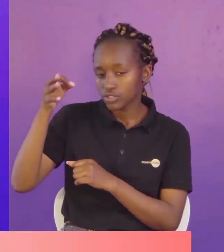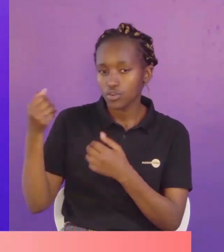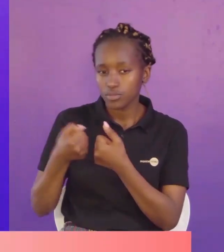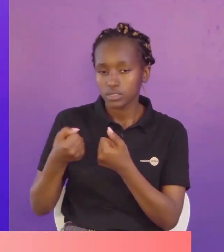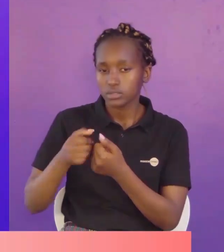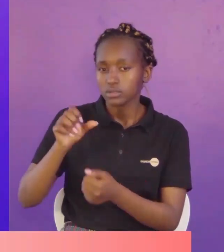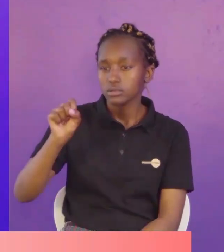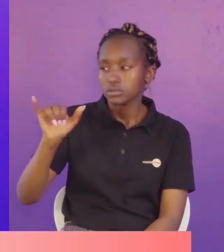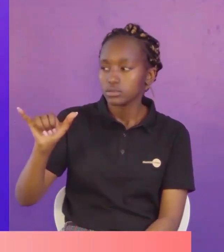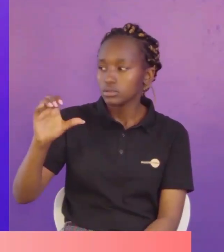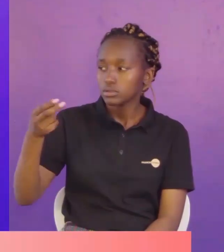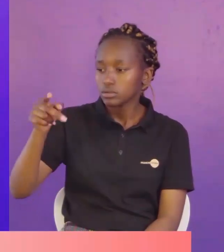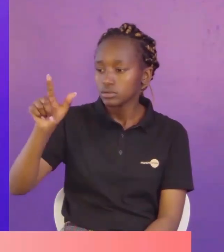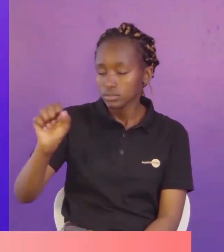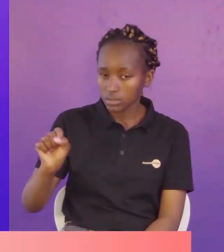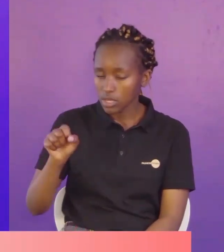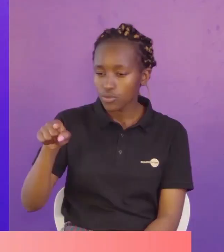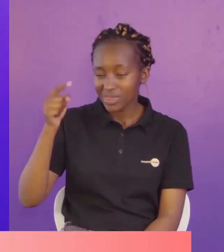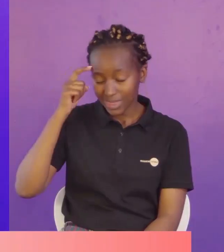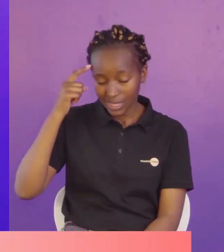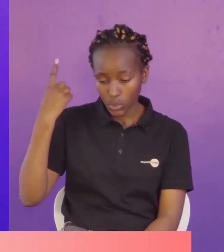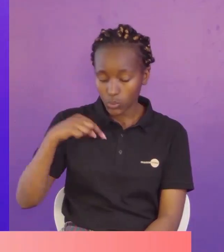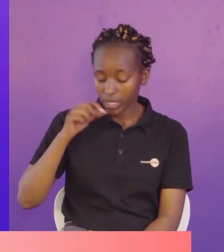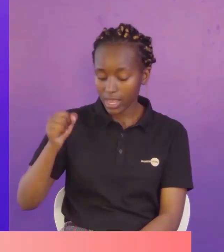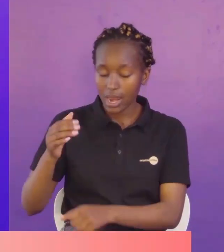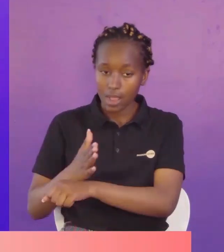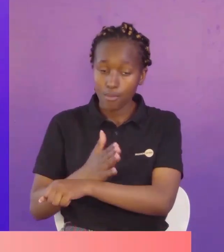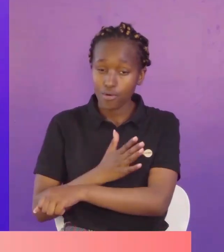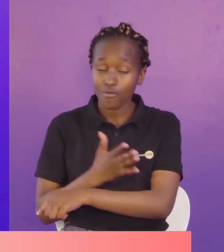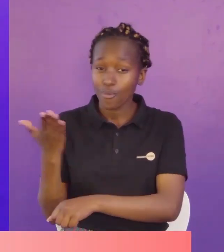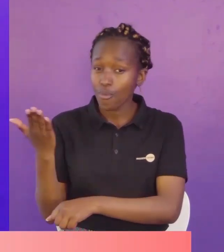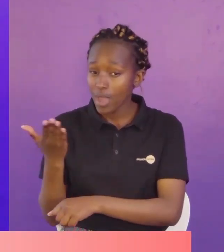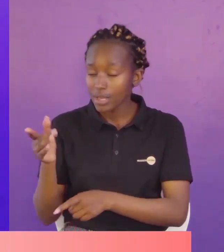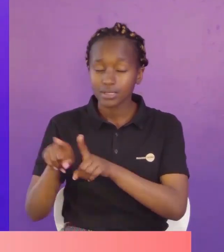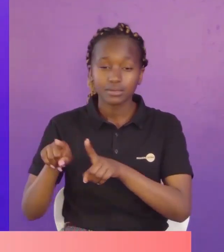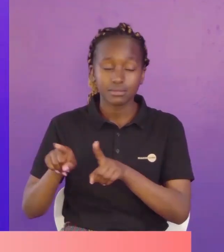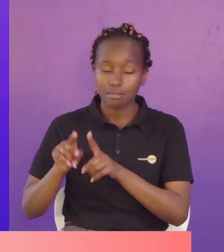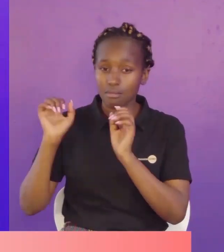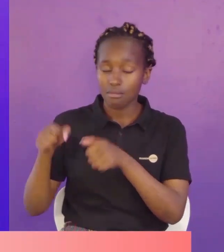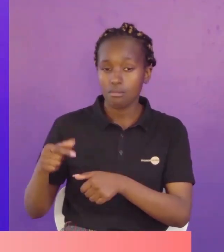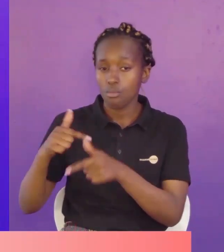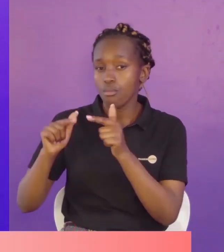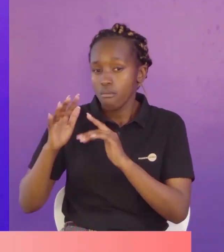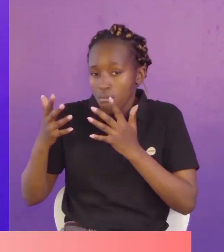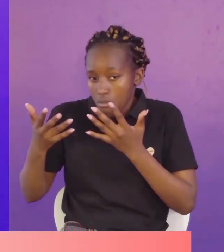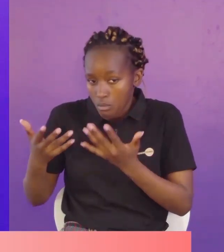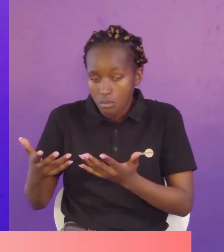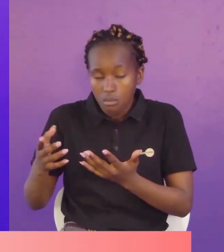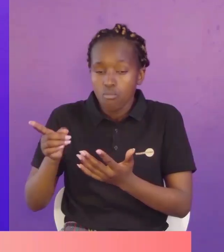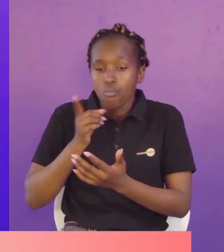Where do you think we need some improvements so that we can win tomorrow?